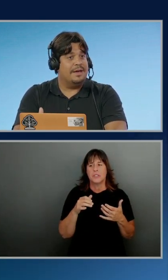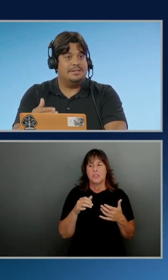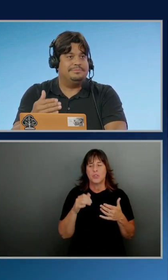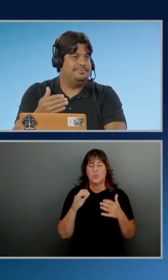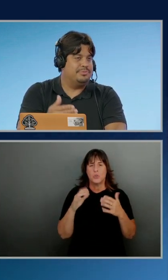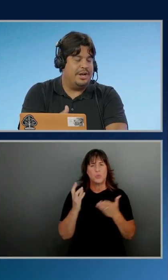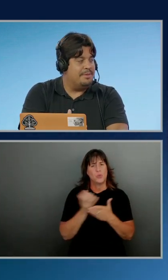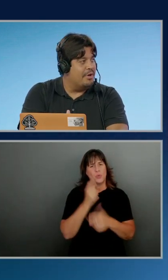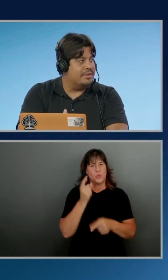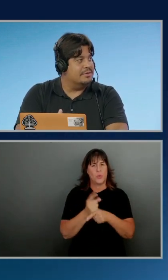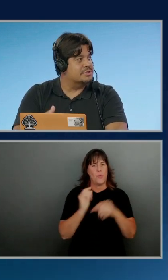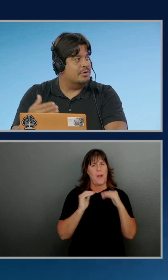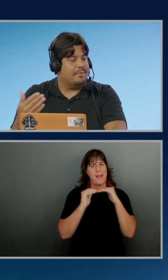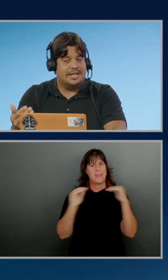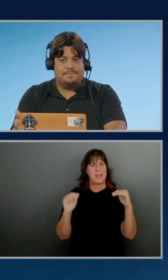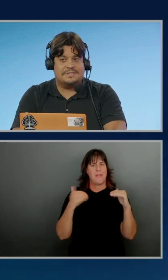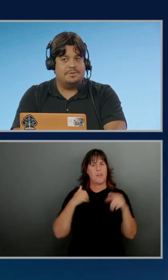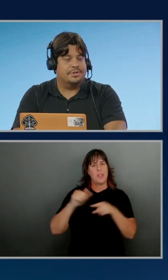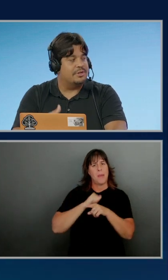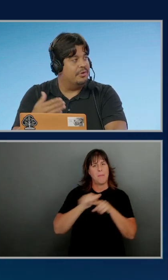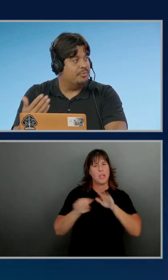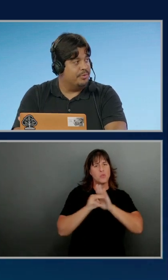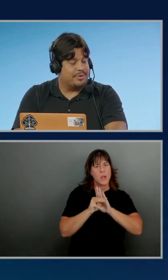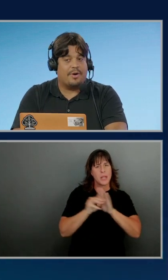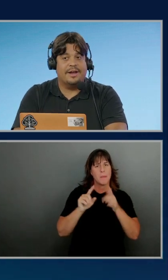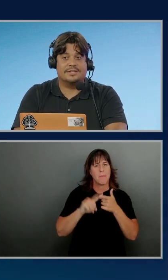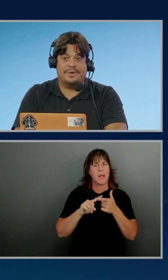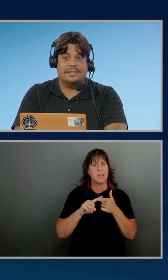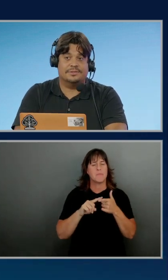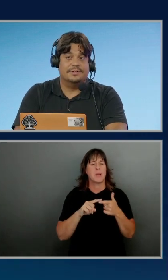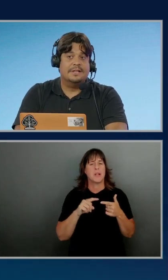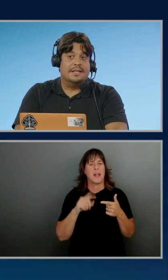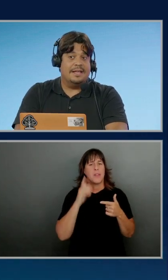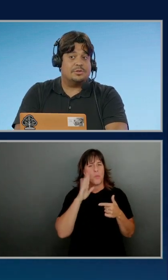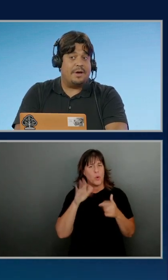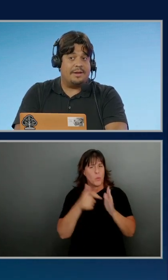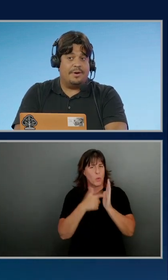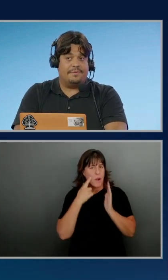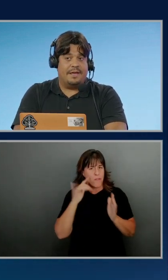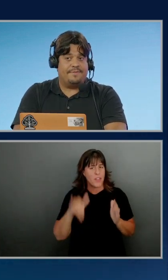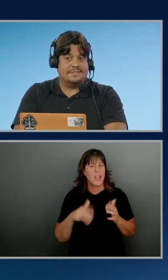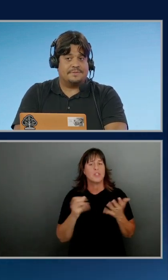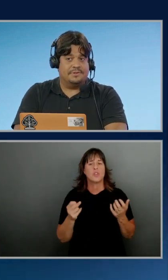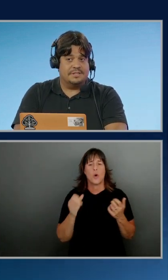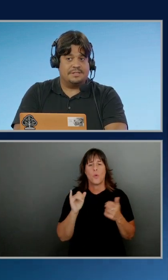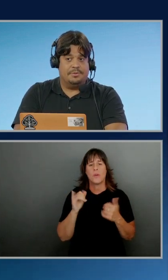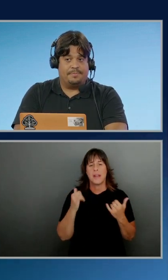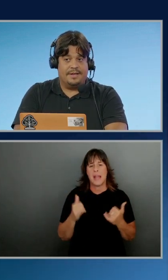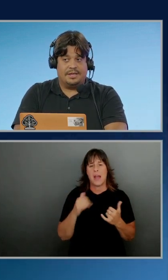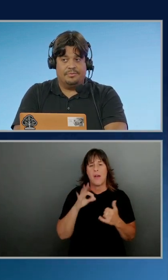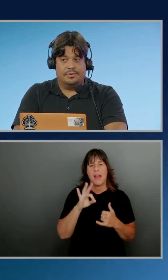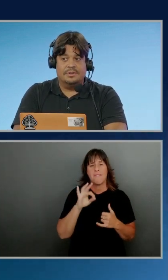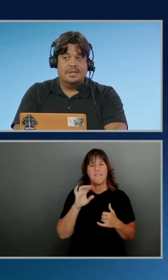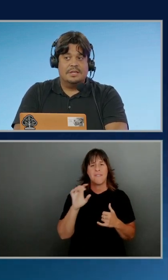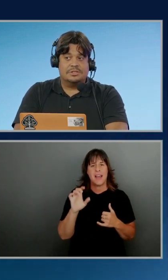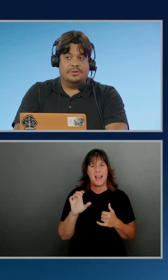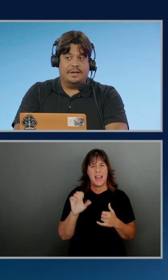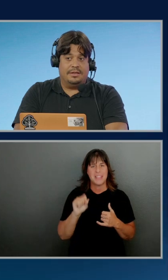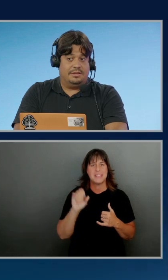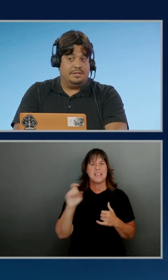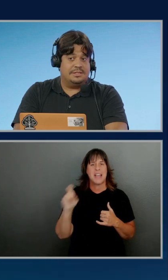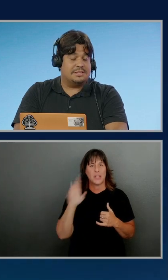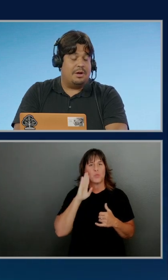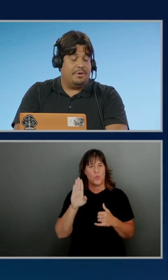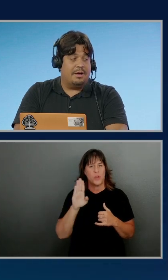that my training models or my HPC workload will require, right? So that's where FSx for Lustre will play a key role.